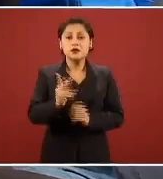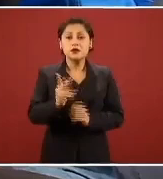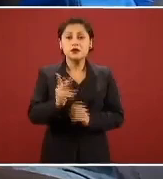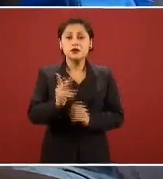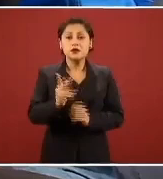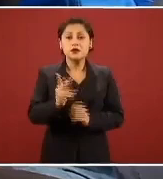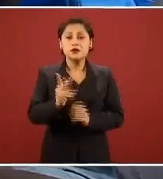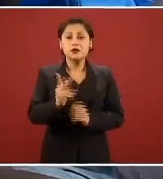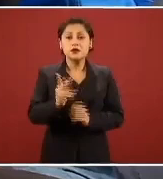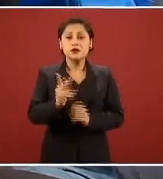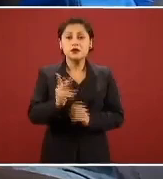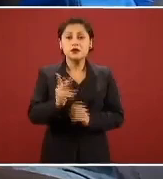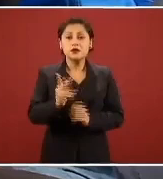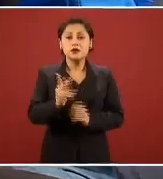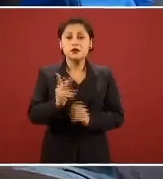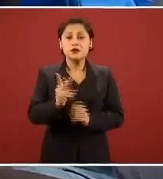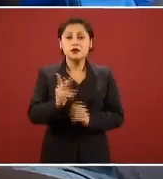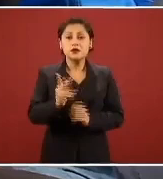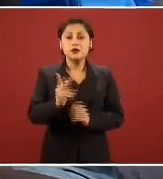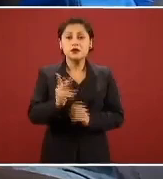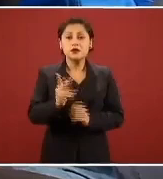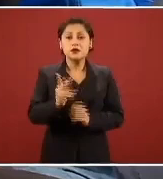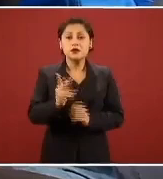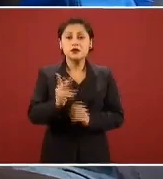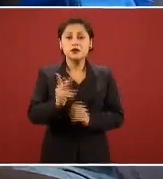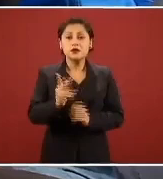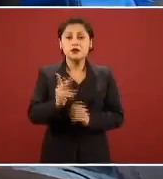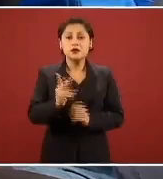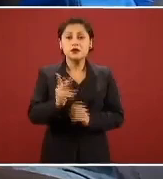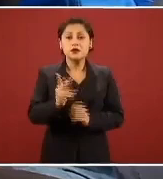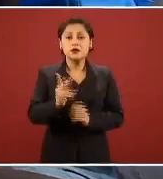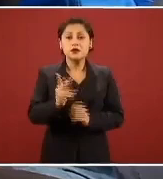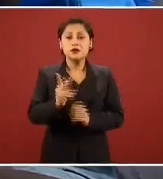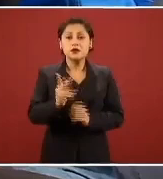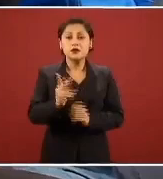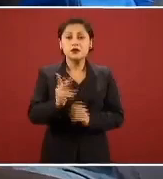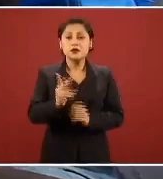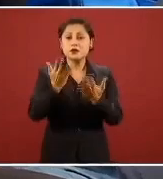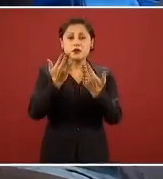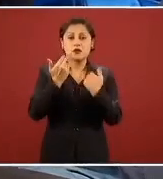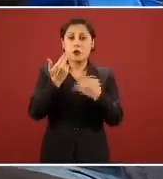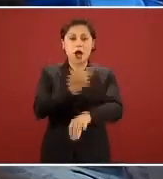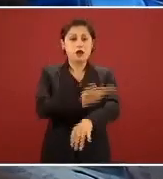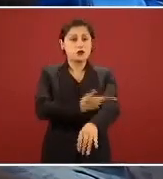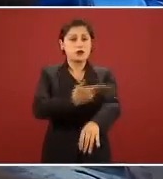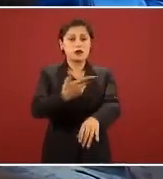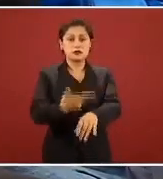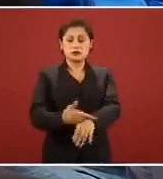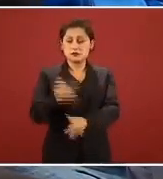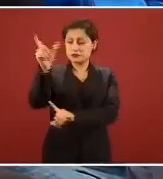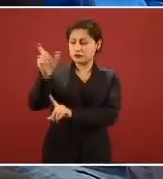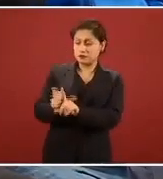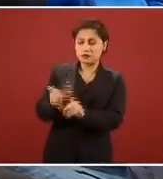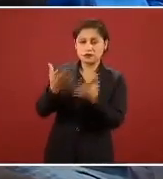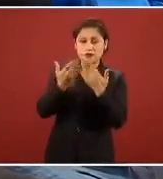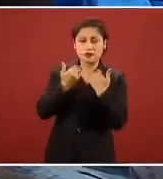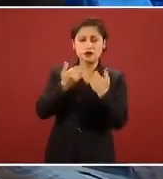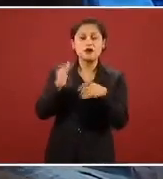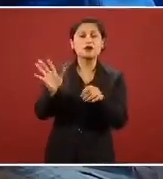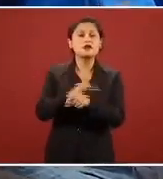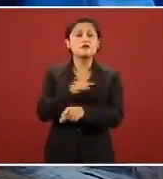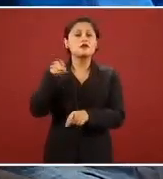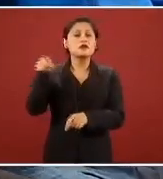what matters is that they don't qualify based on honesty. Solaparon